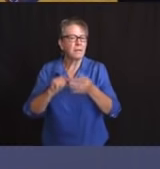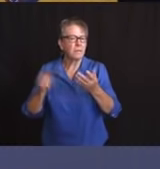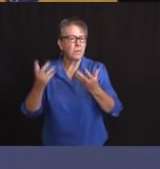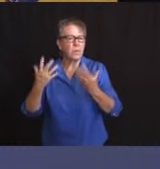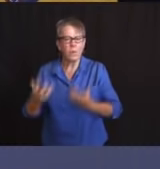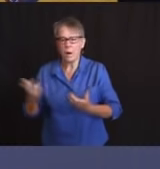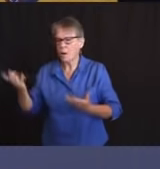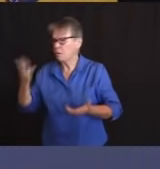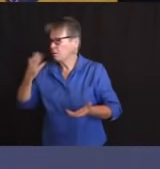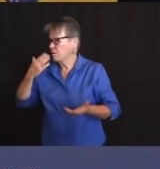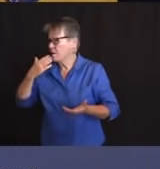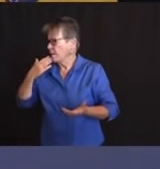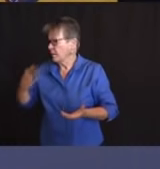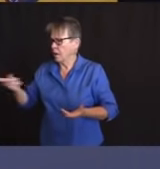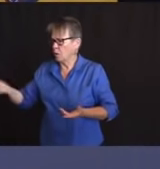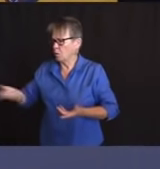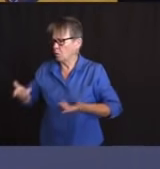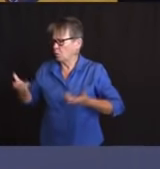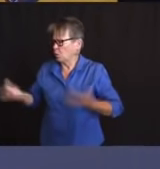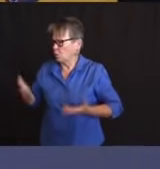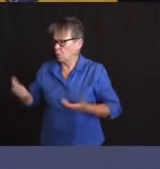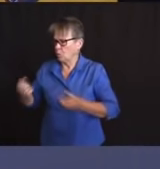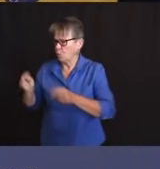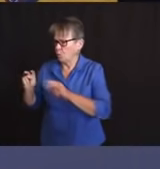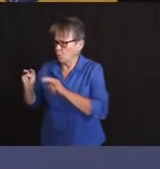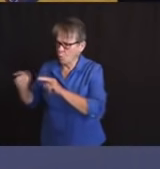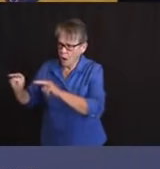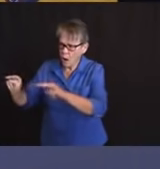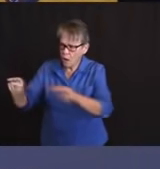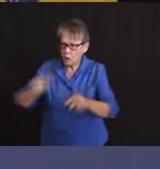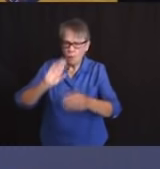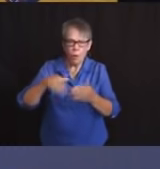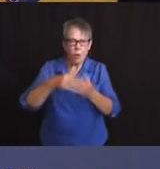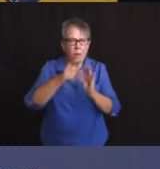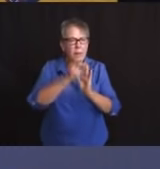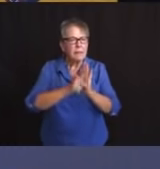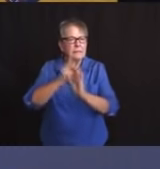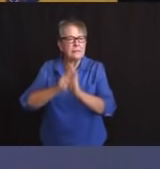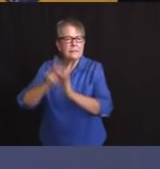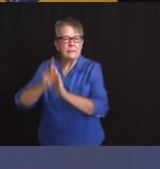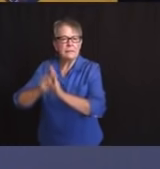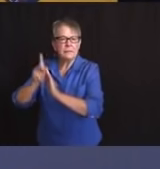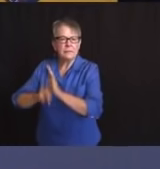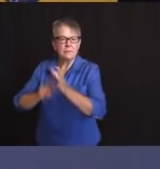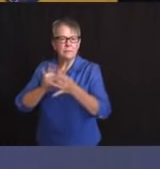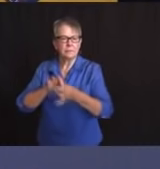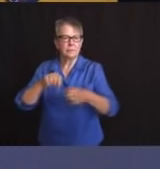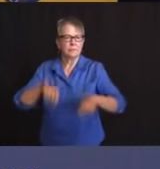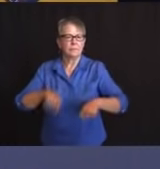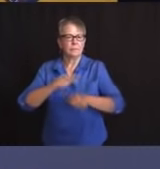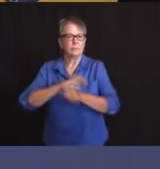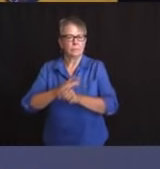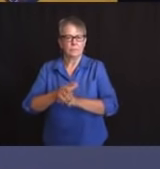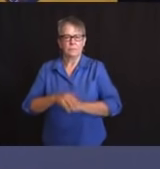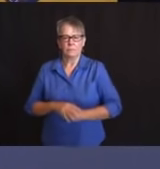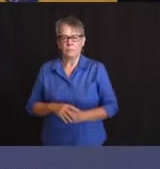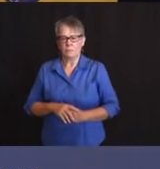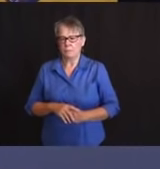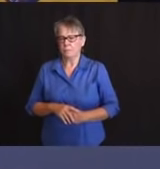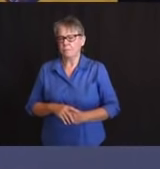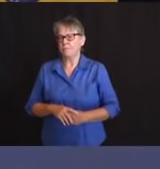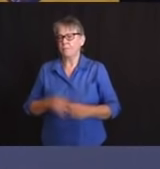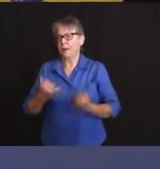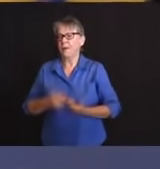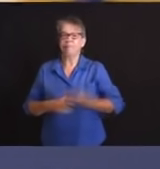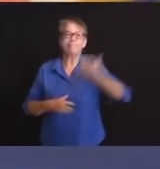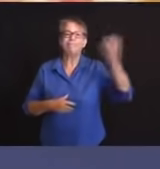suite. With that, let's switch gears. Please help me welcome the woman who needs no introduction to my right, the Commissioner of the Department of Health,